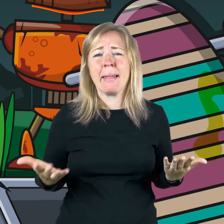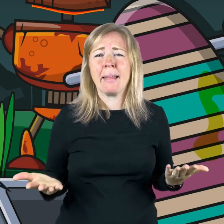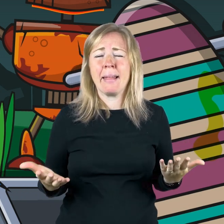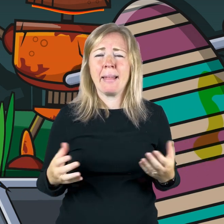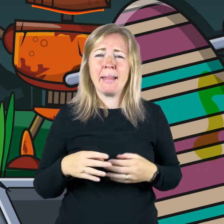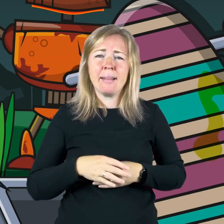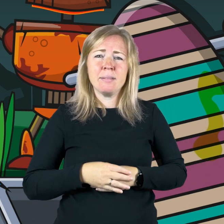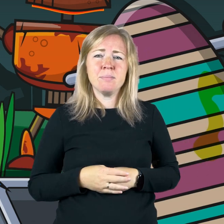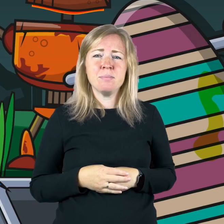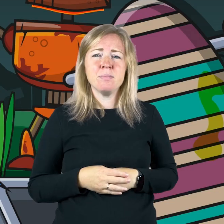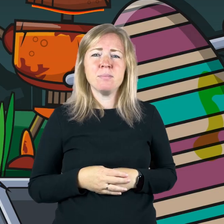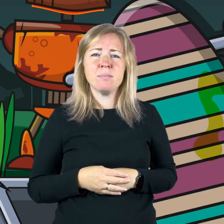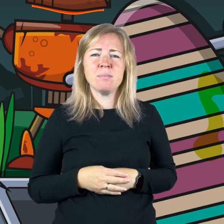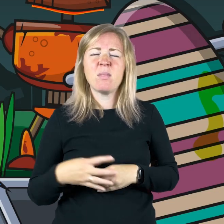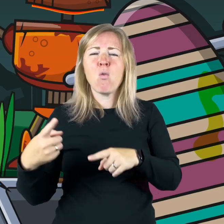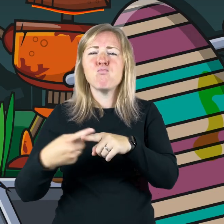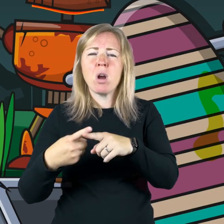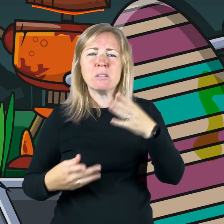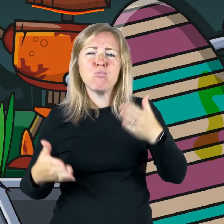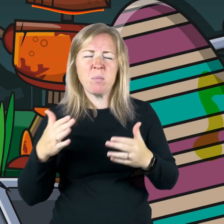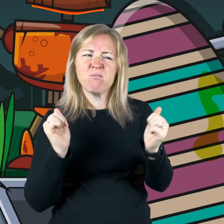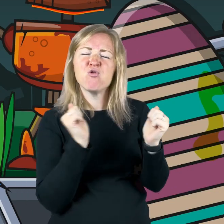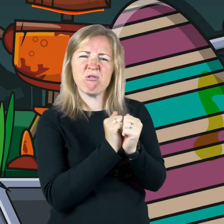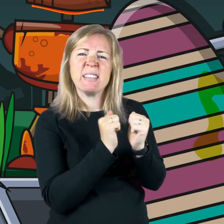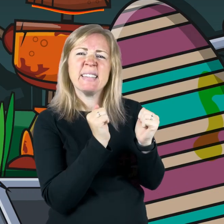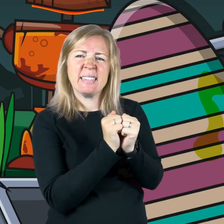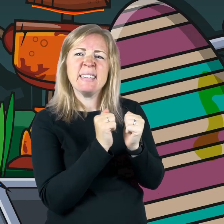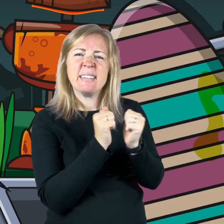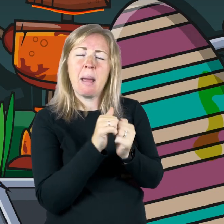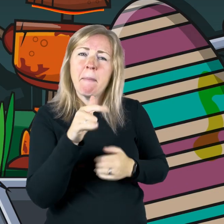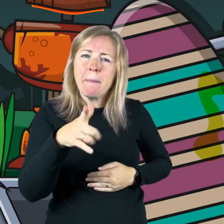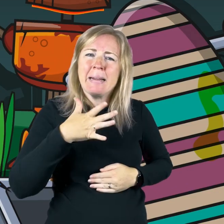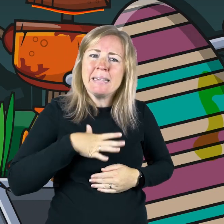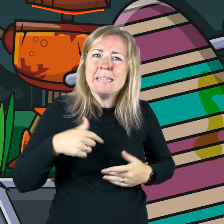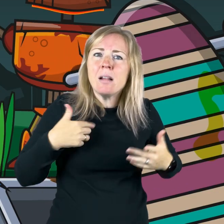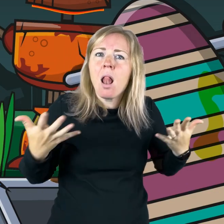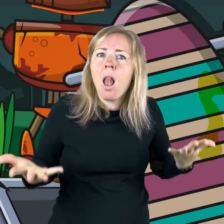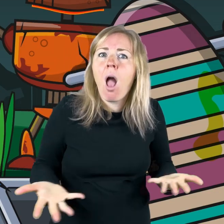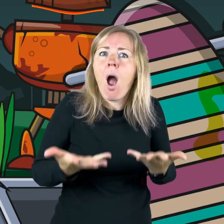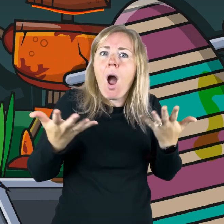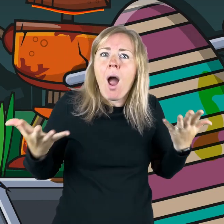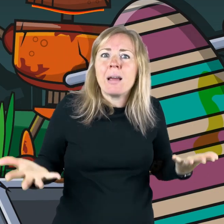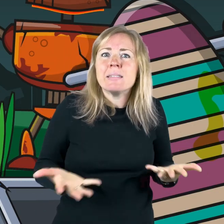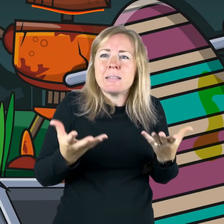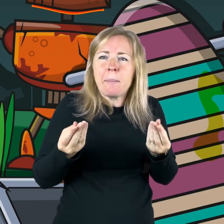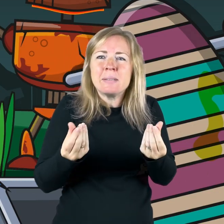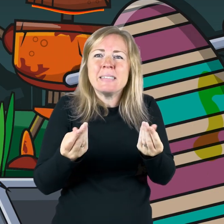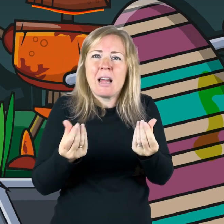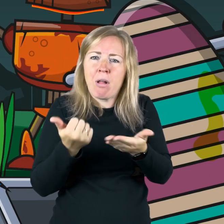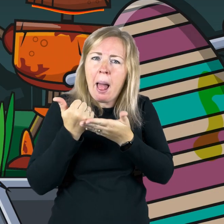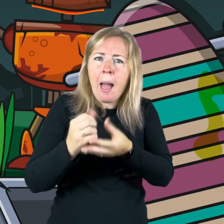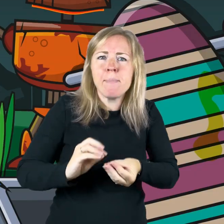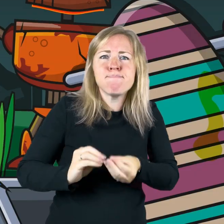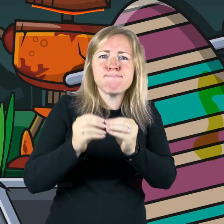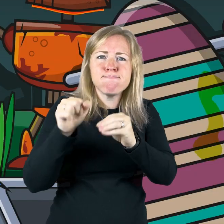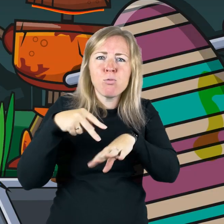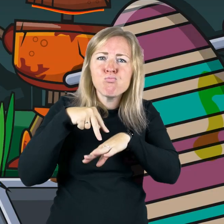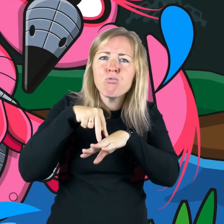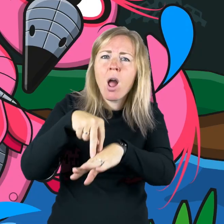strong. Rusty agreed. Perhaps you need a lighter material to build your